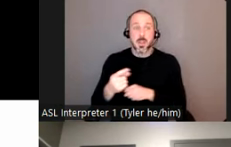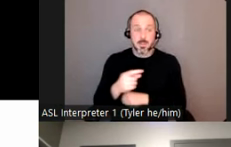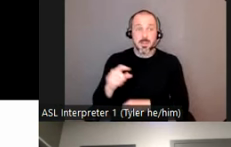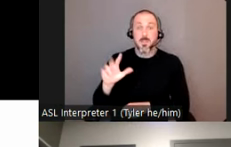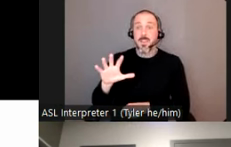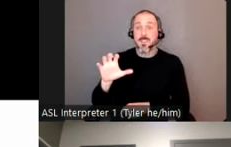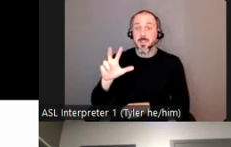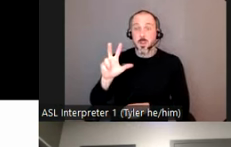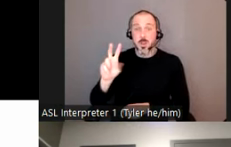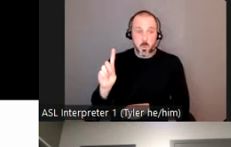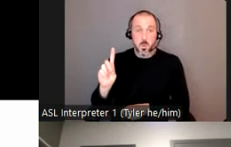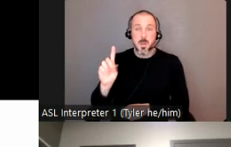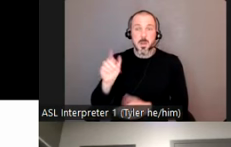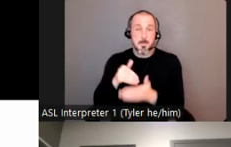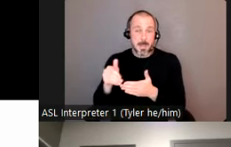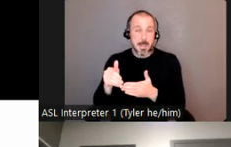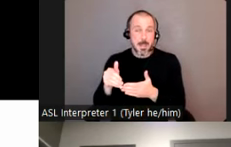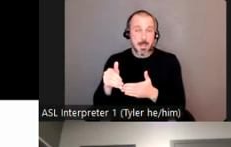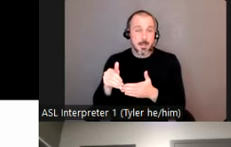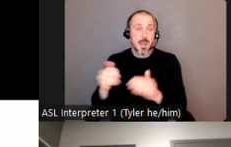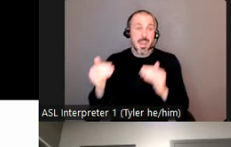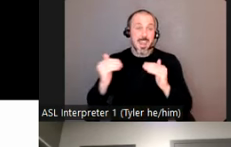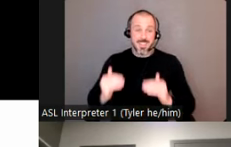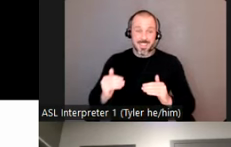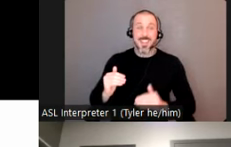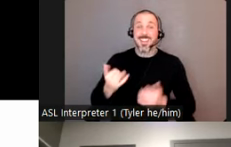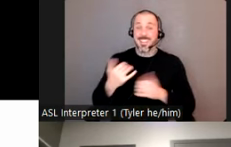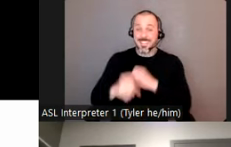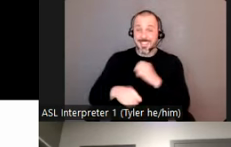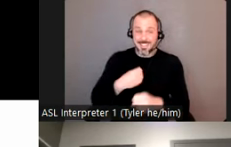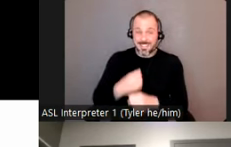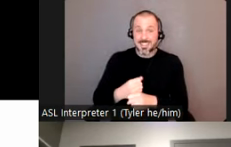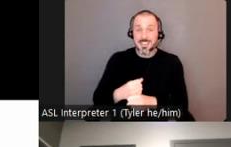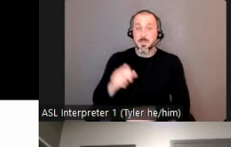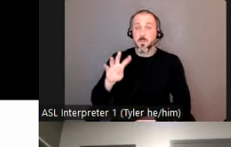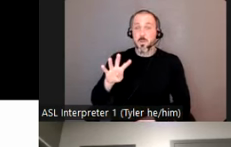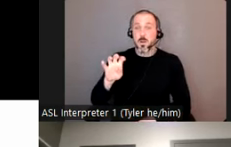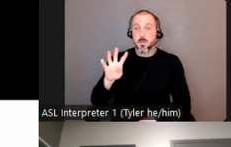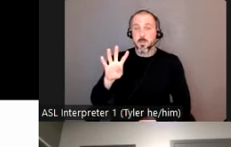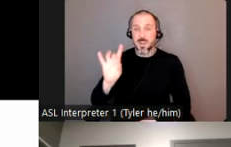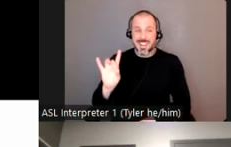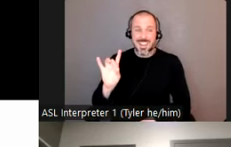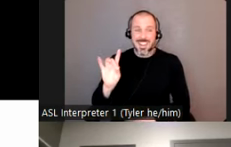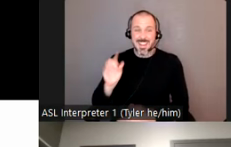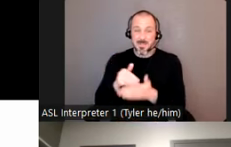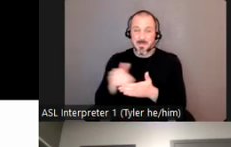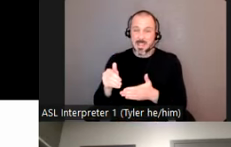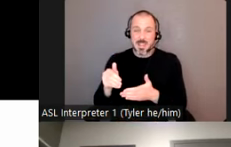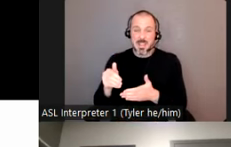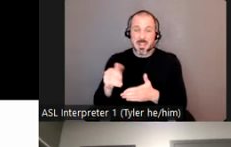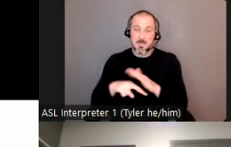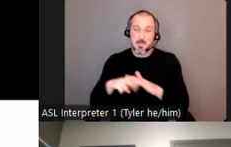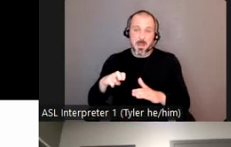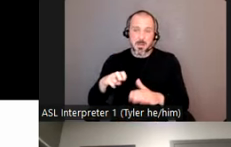So we receive about $50 million in reporting a month. So we're estimating that we're going to exceed last year's historic losses. And